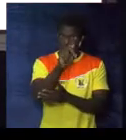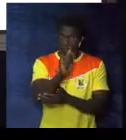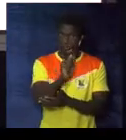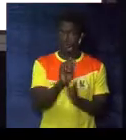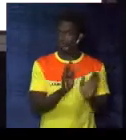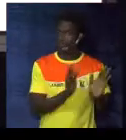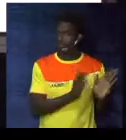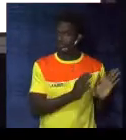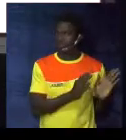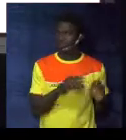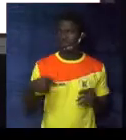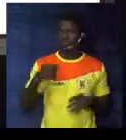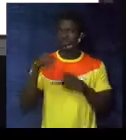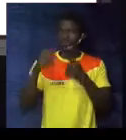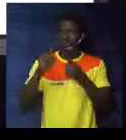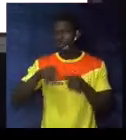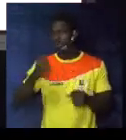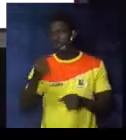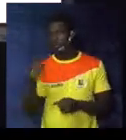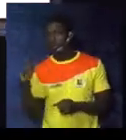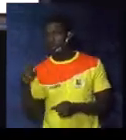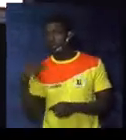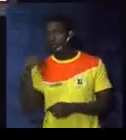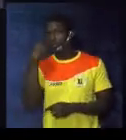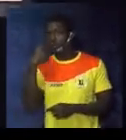We are going to another one. Who.